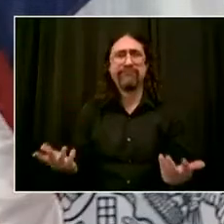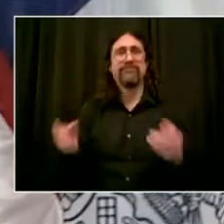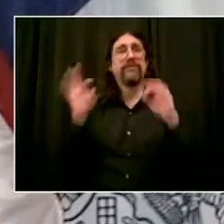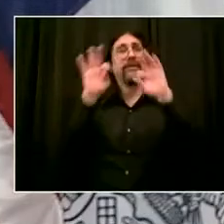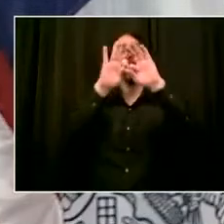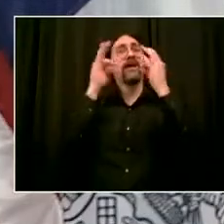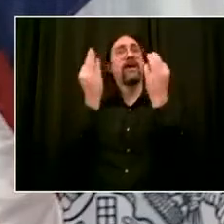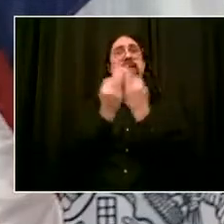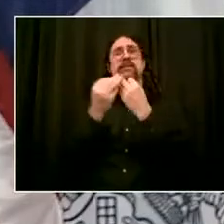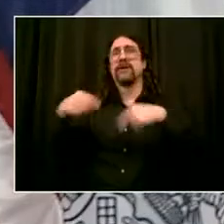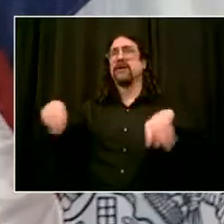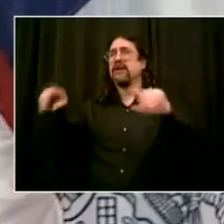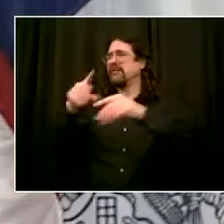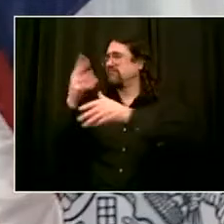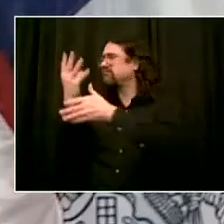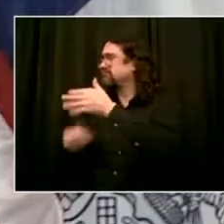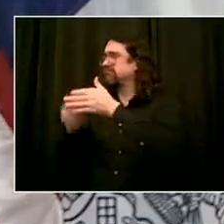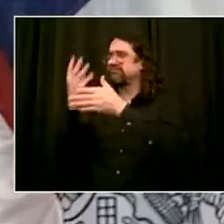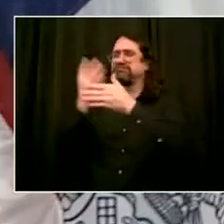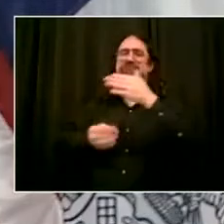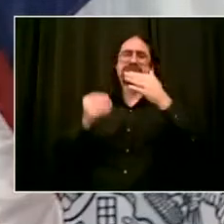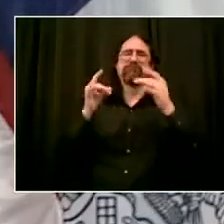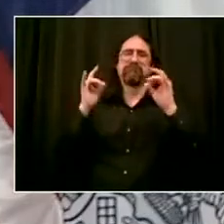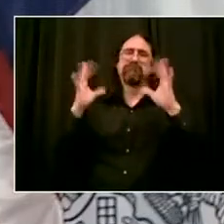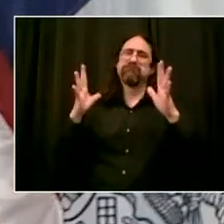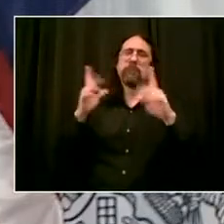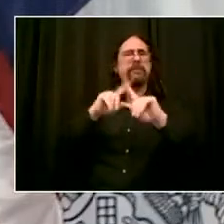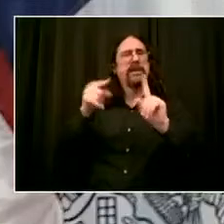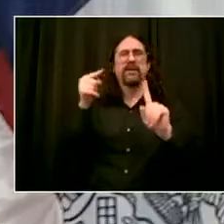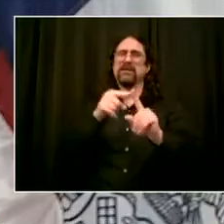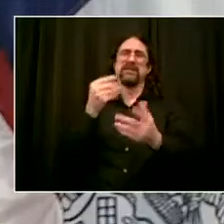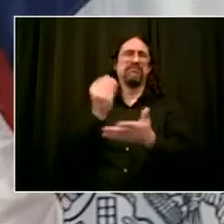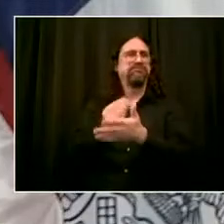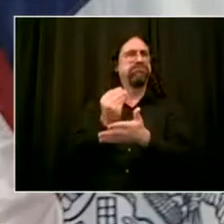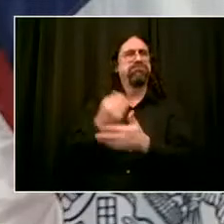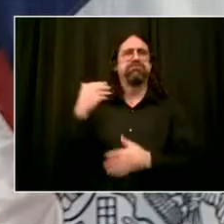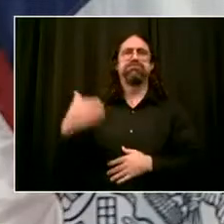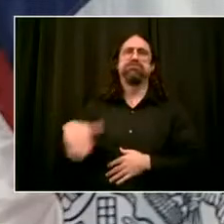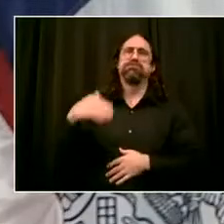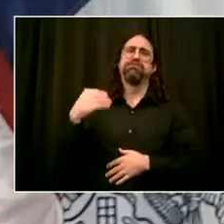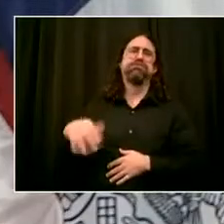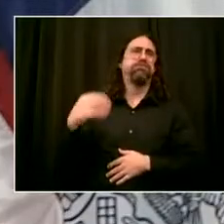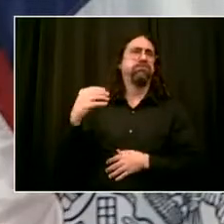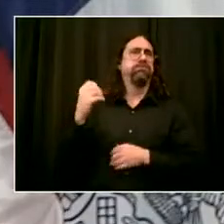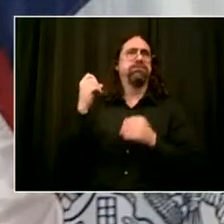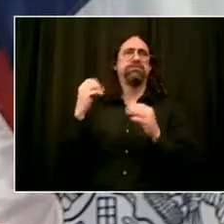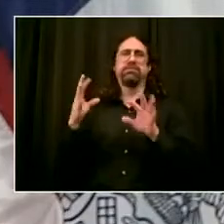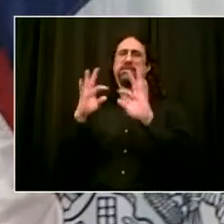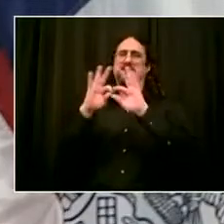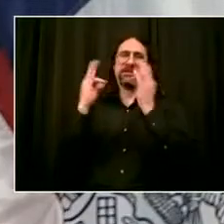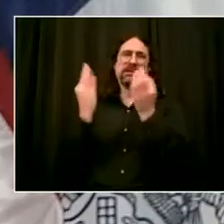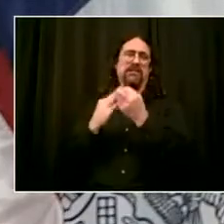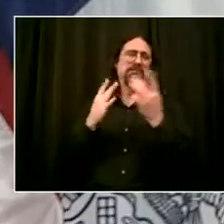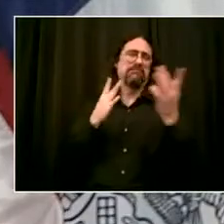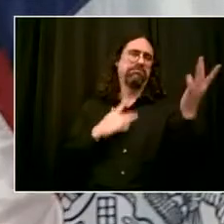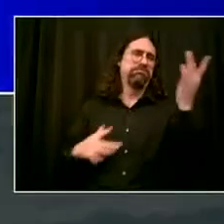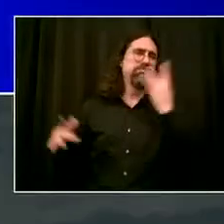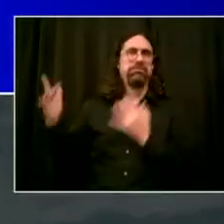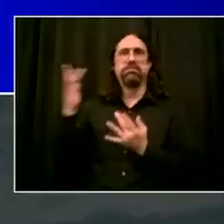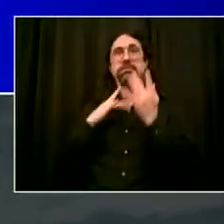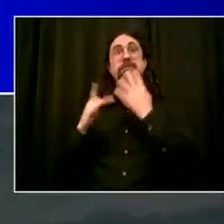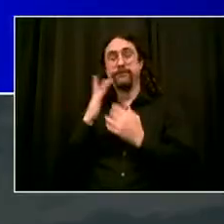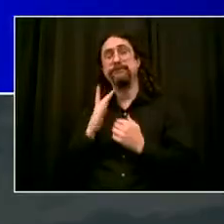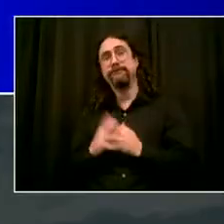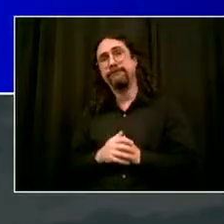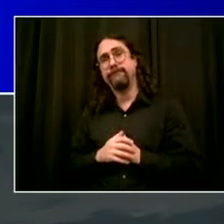federal government can actually do to help people because we now have a better sense of what the previous stimulus packages did for New York City our